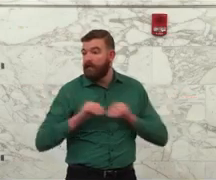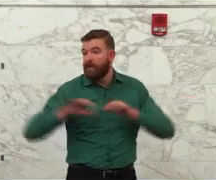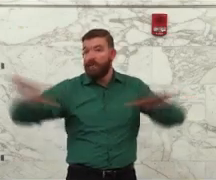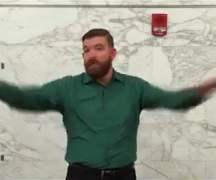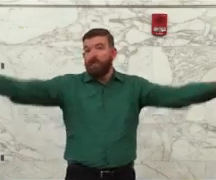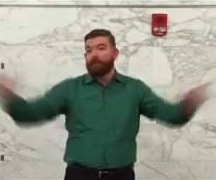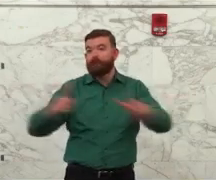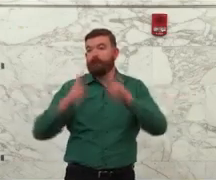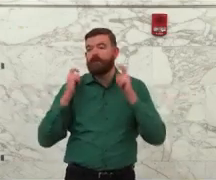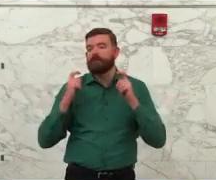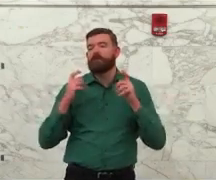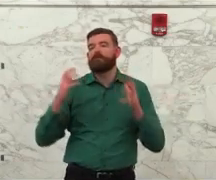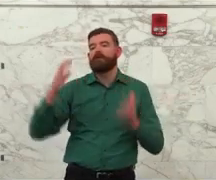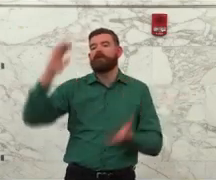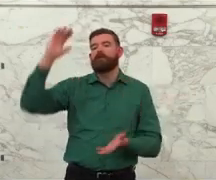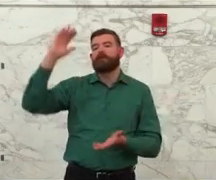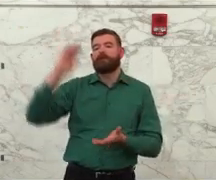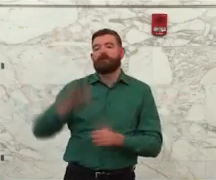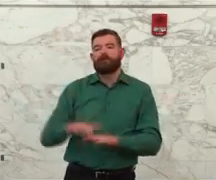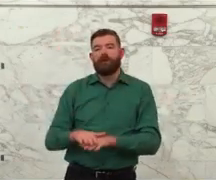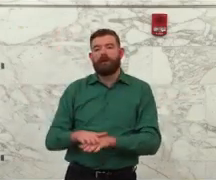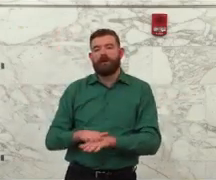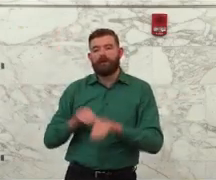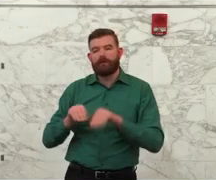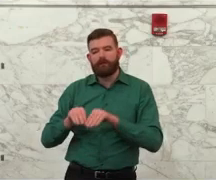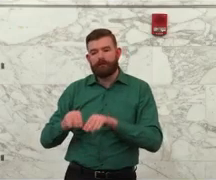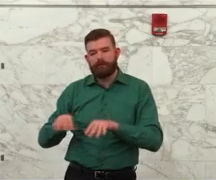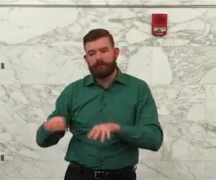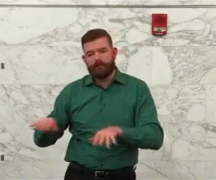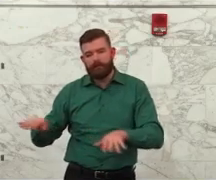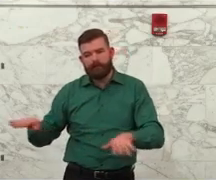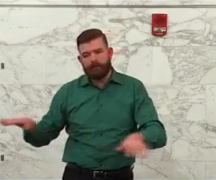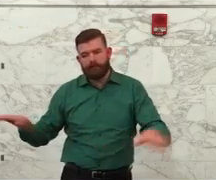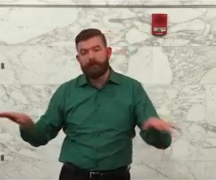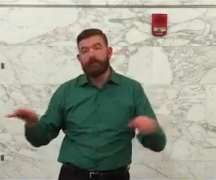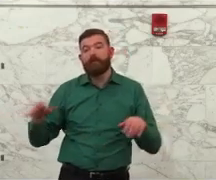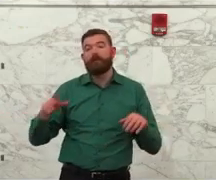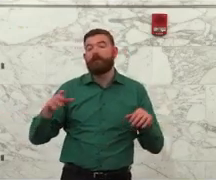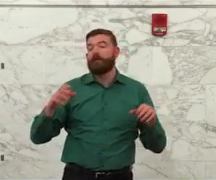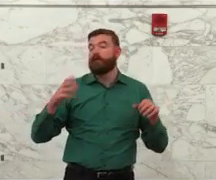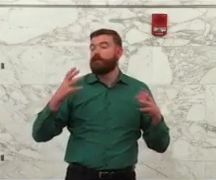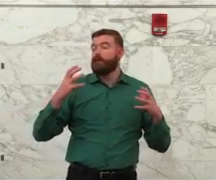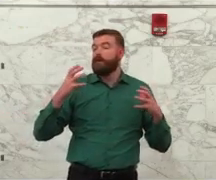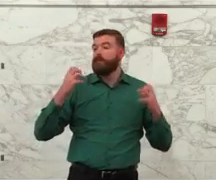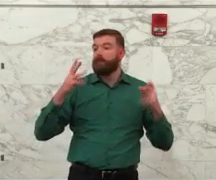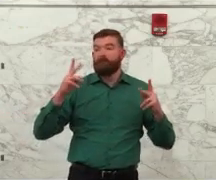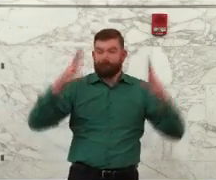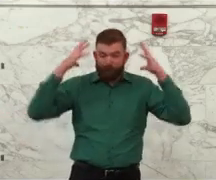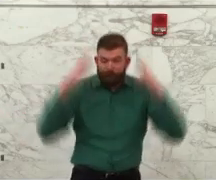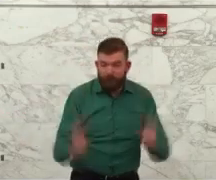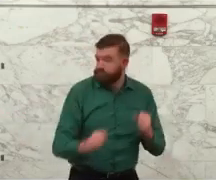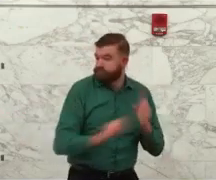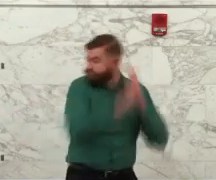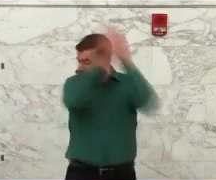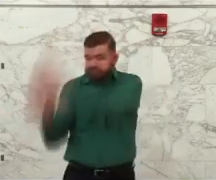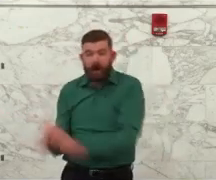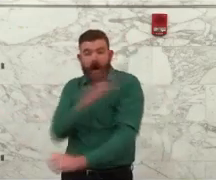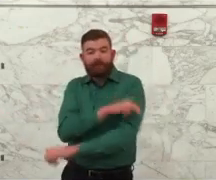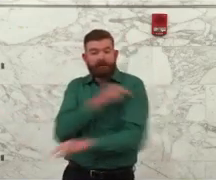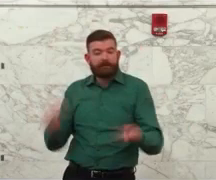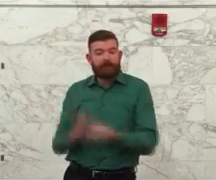ask Judy, what are you looking for? What are a couple of data points or signs that you're looking at that you would suggest, say, you know